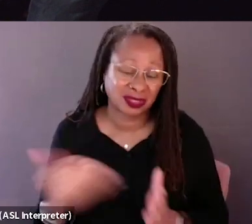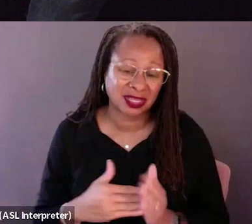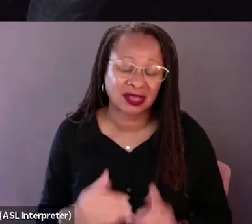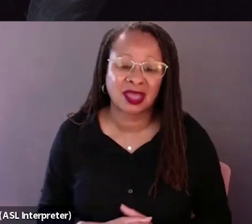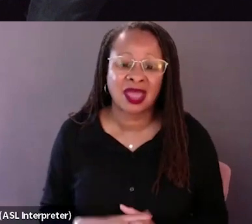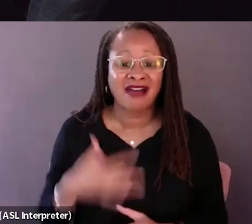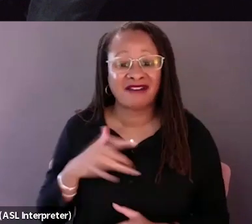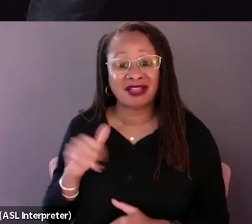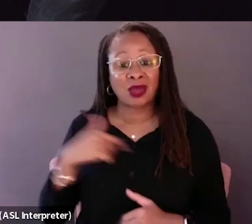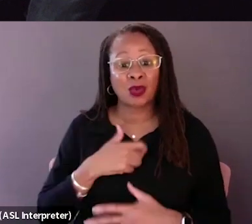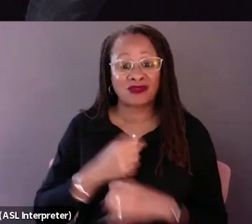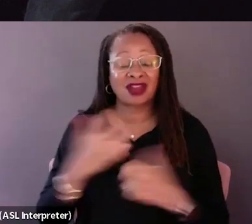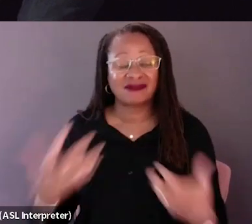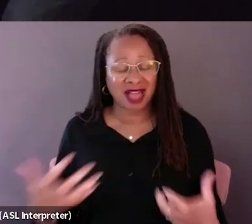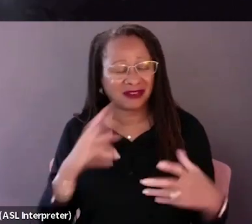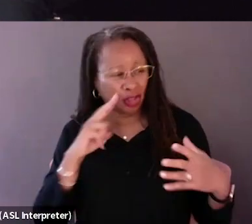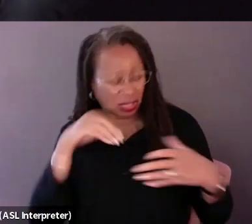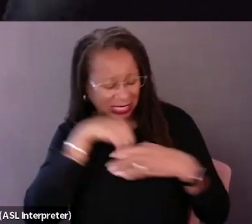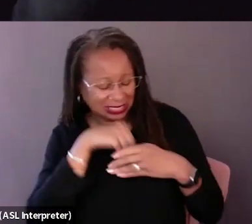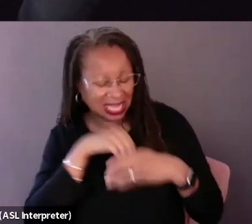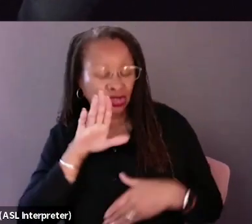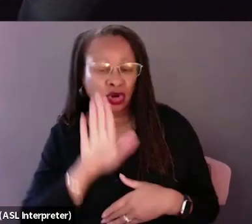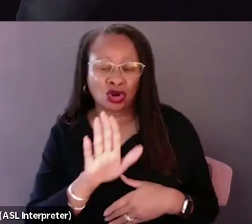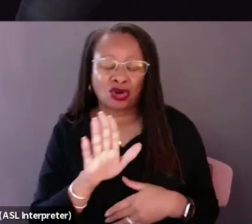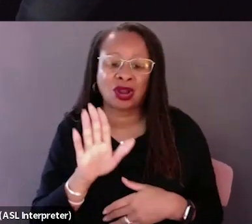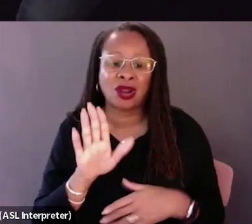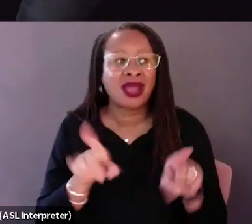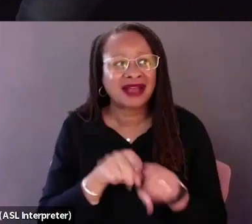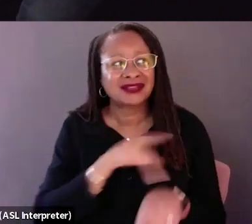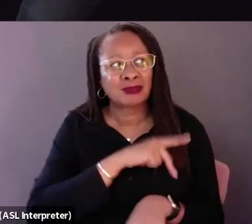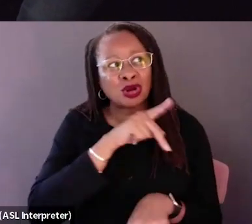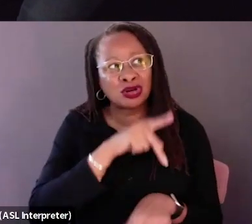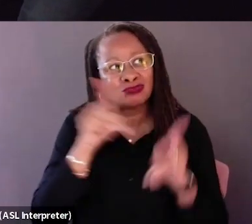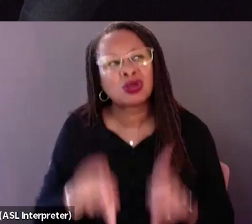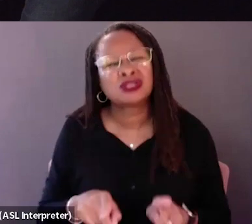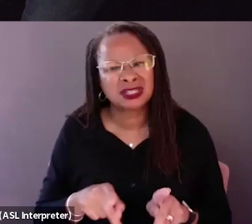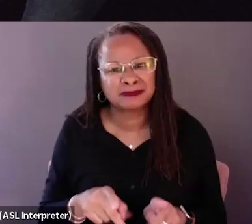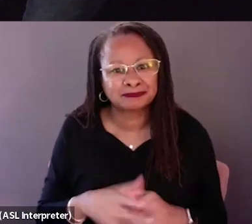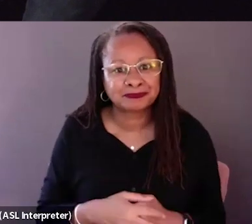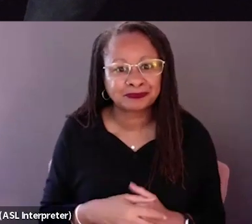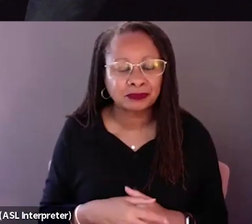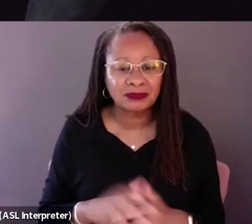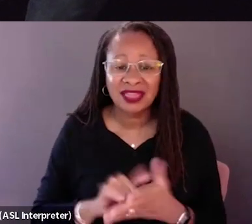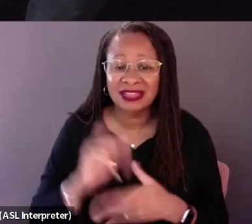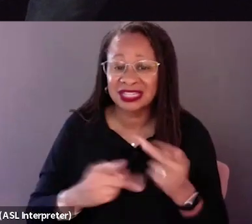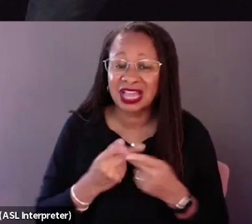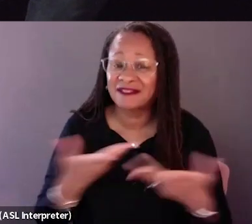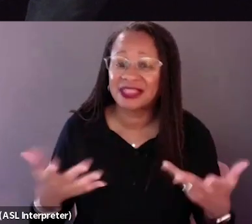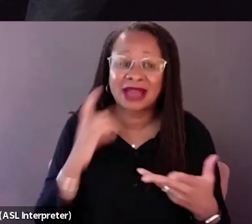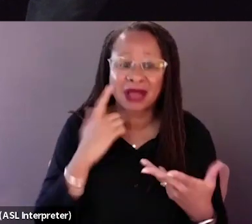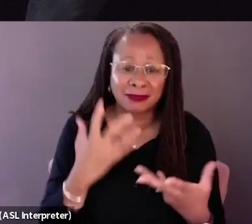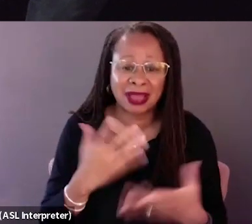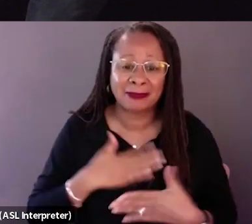I felt like we got a lot of insight into her as a person there. And like, that's the kind of thing, I'm glad she embargoed it,